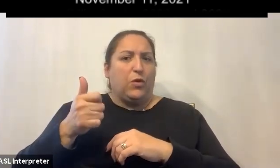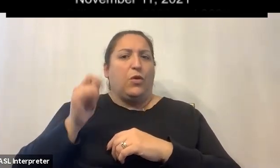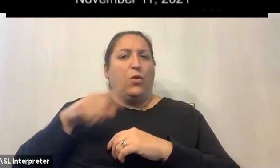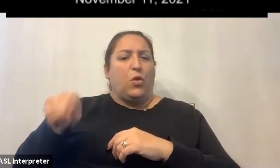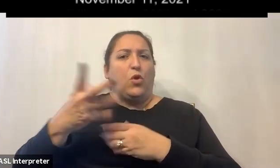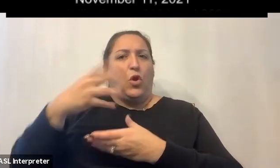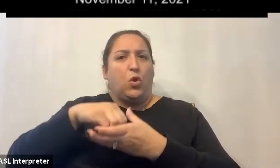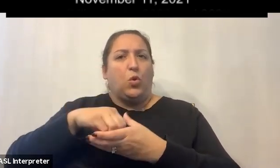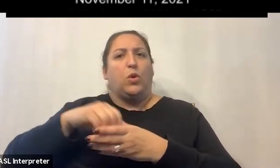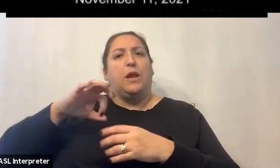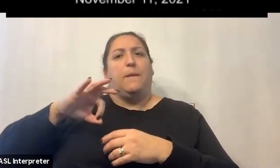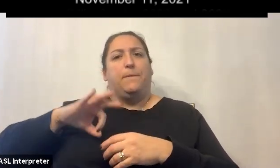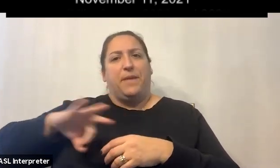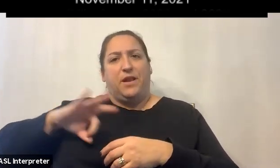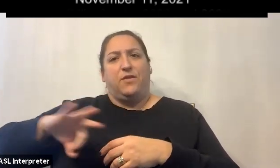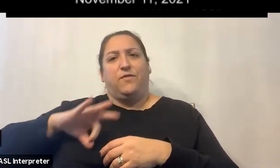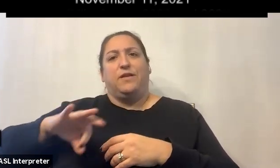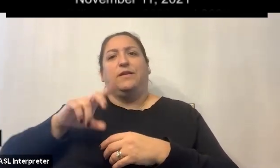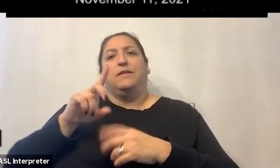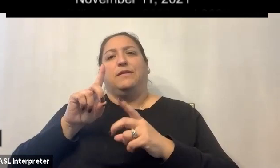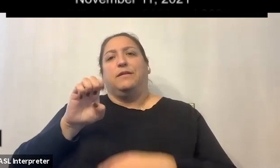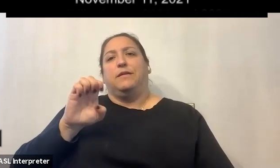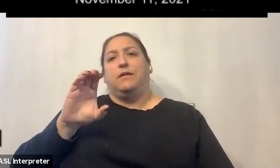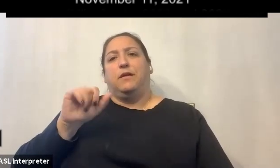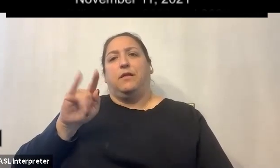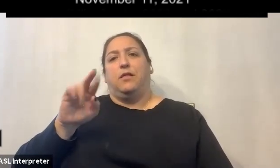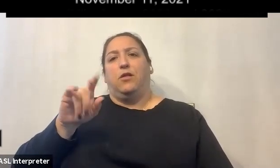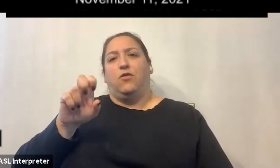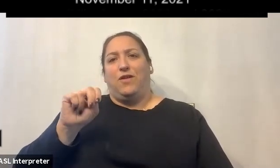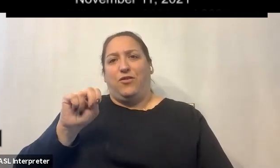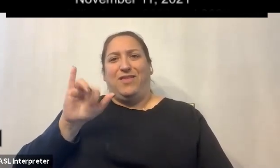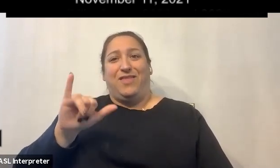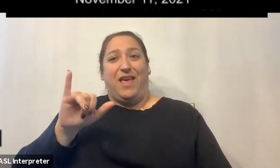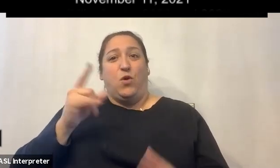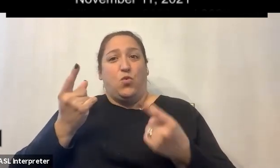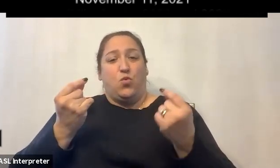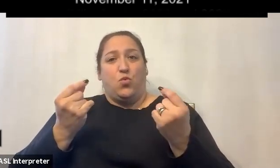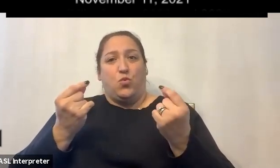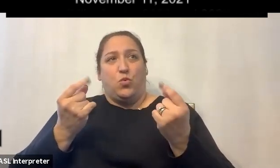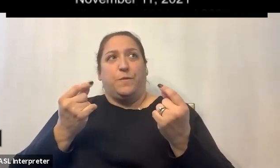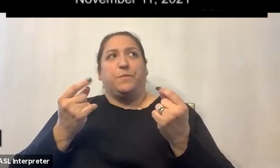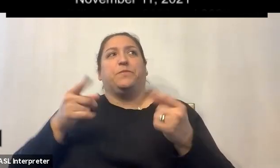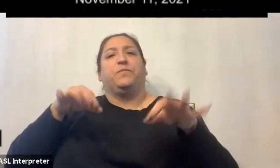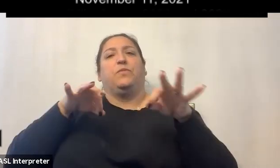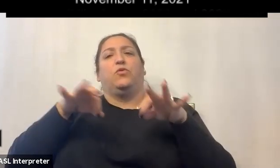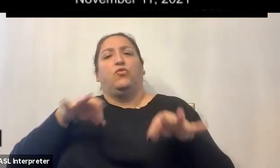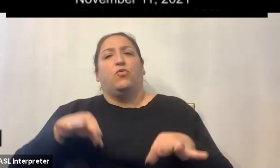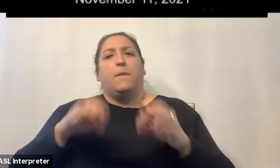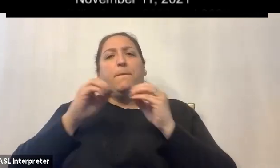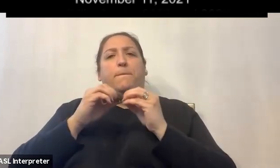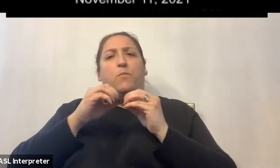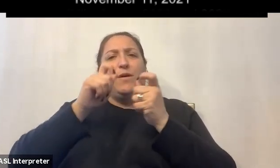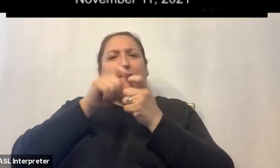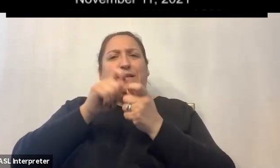the Benefits Declaration. What the Benefits Declaration does is it describes in more